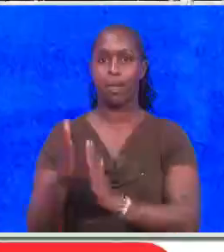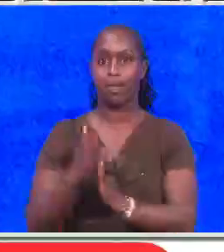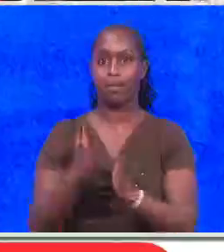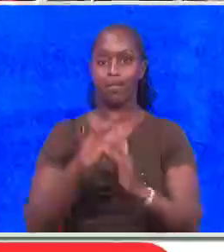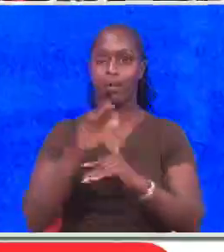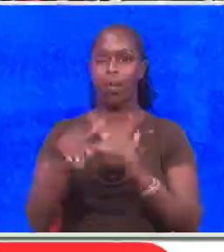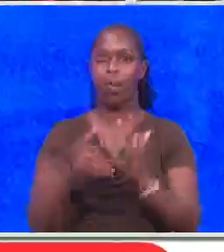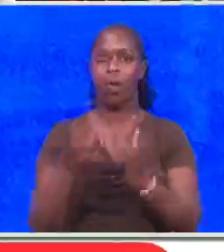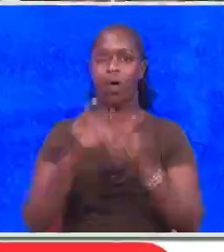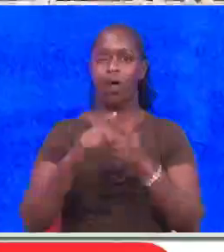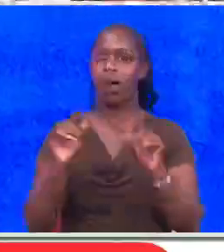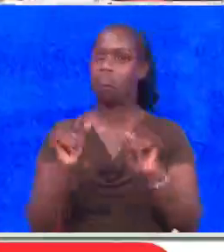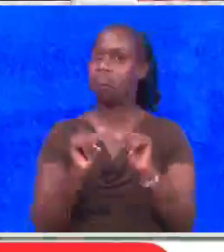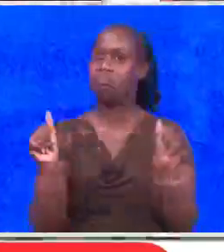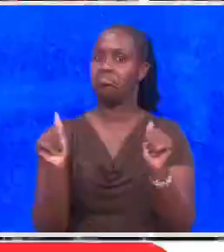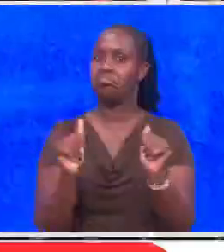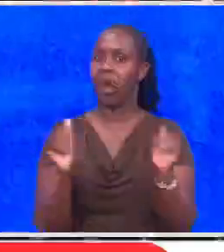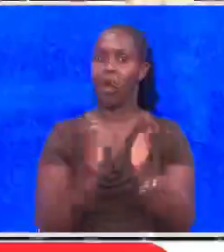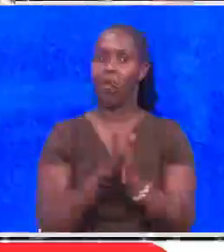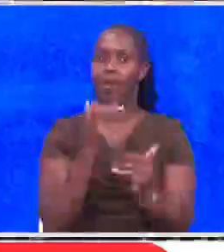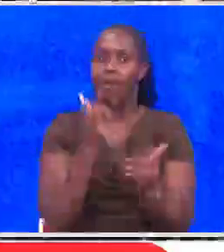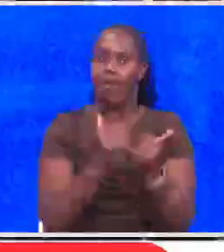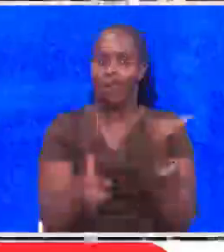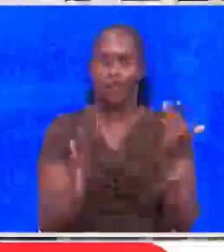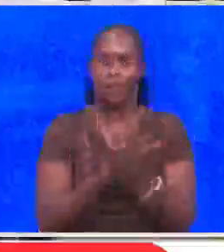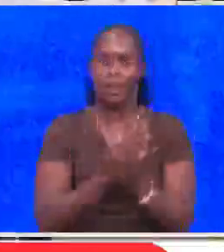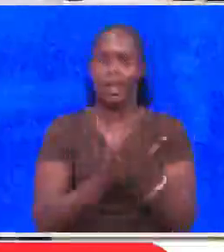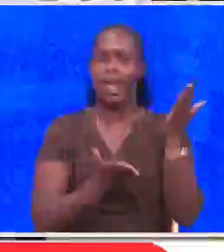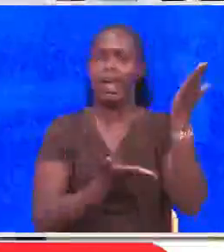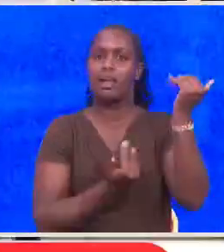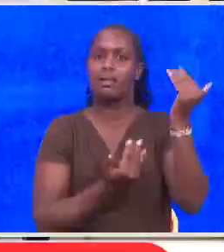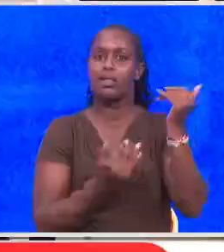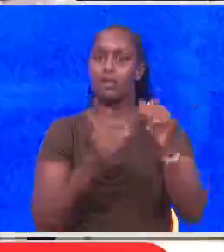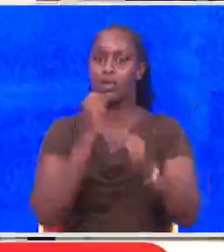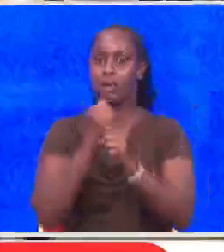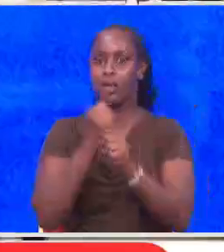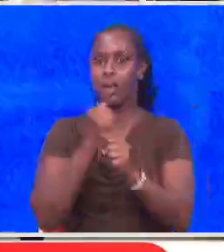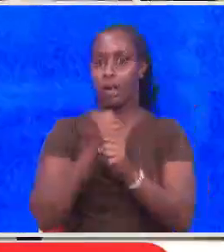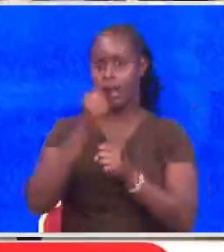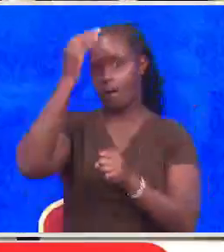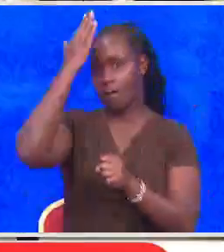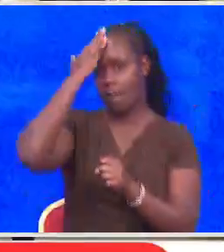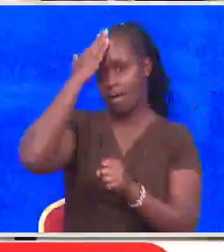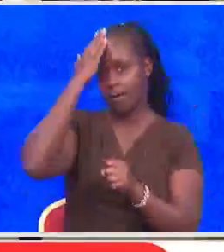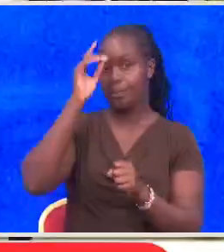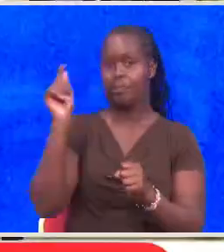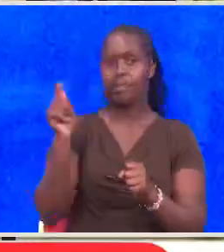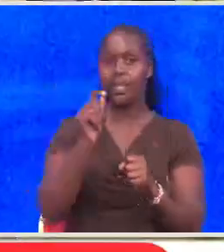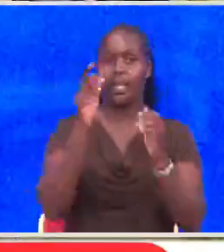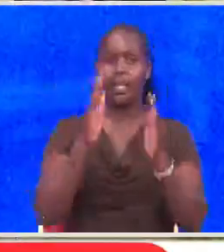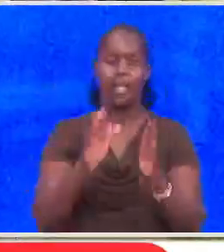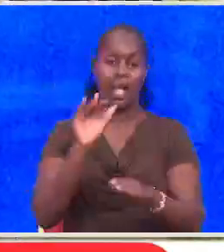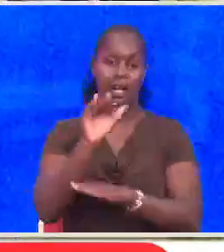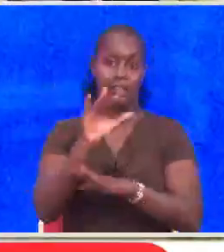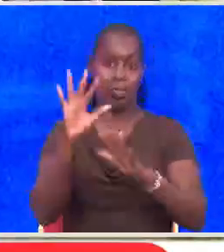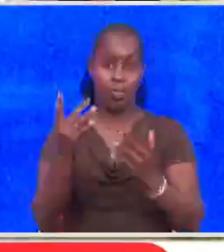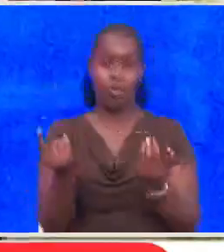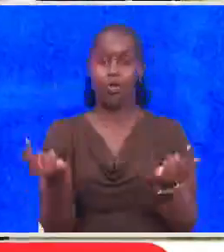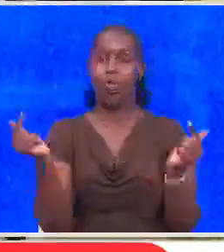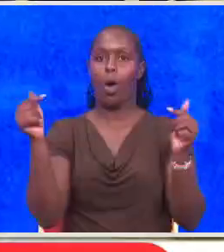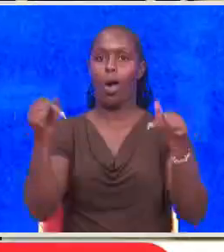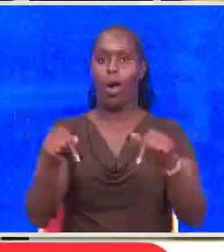are complete, with the final touches expected to be done Monday. Kenyans have been called upon to turn up for the national